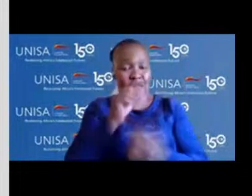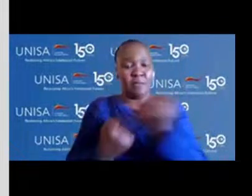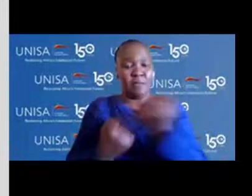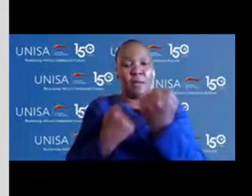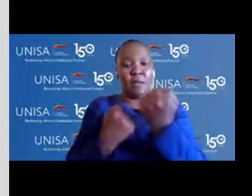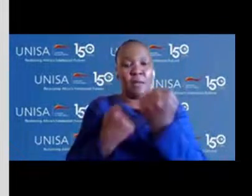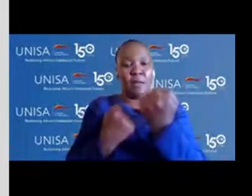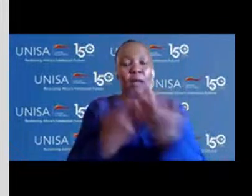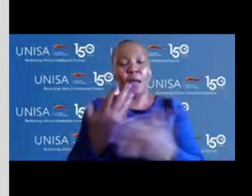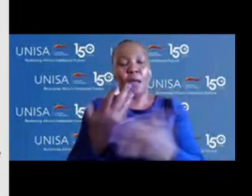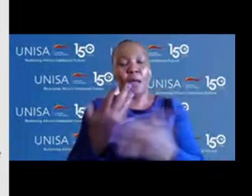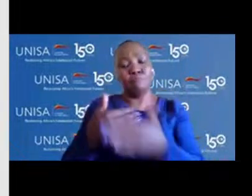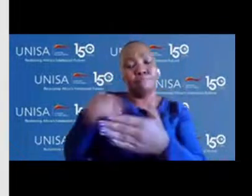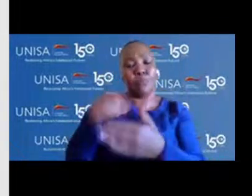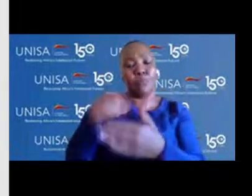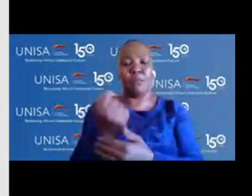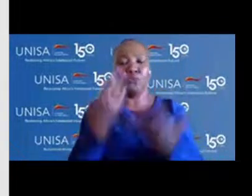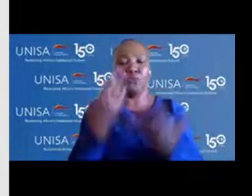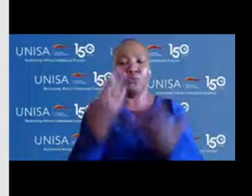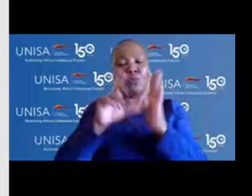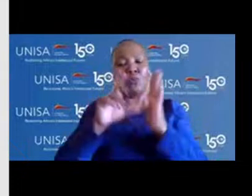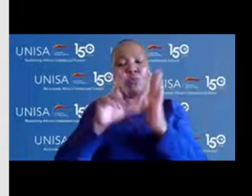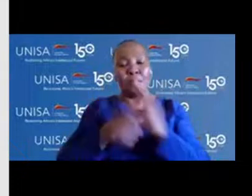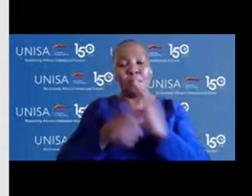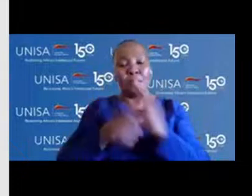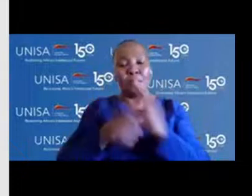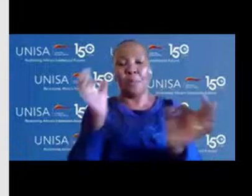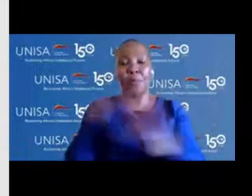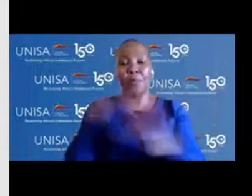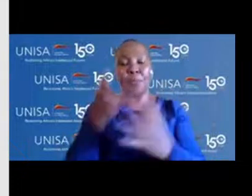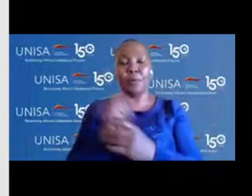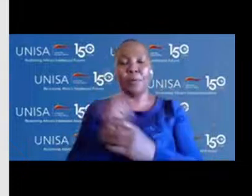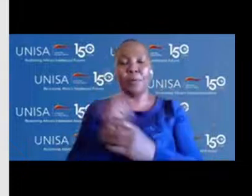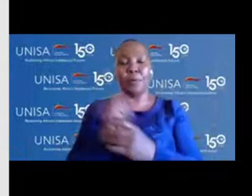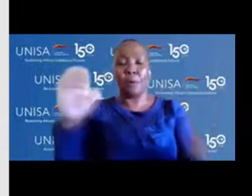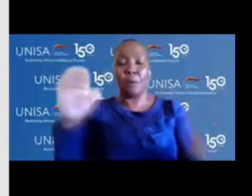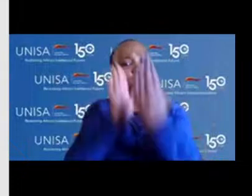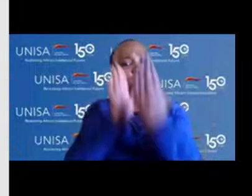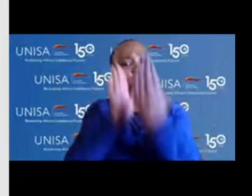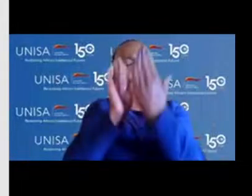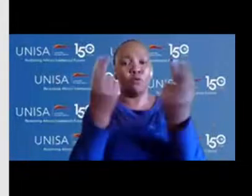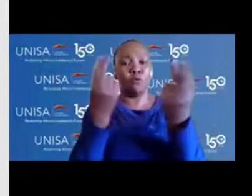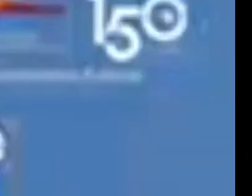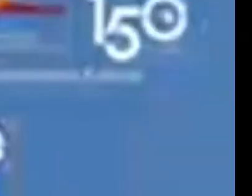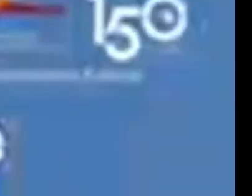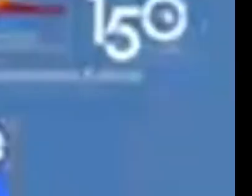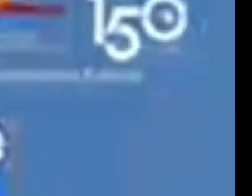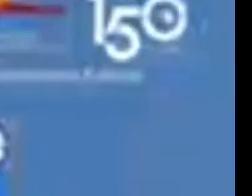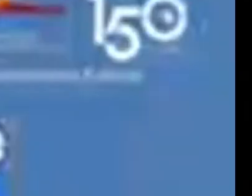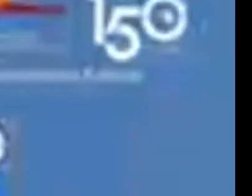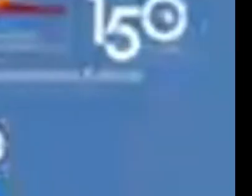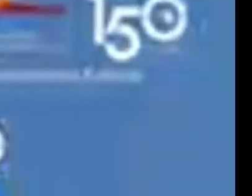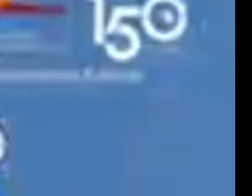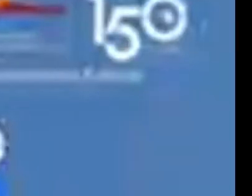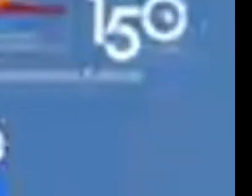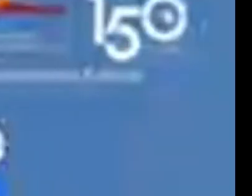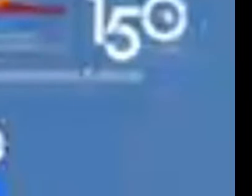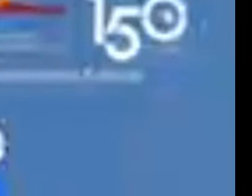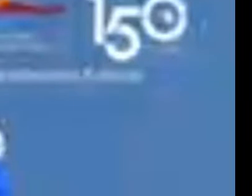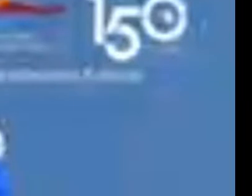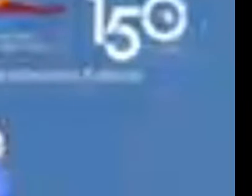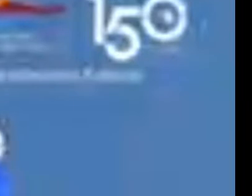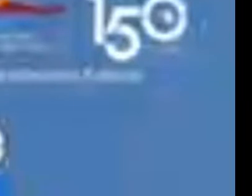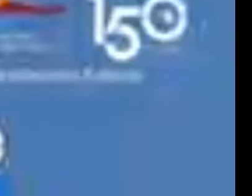we had students without disabilities who approached the university and said, then I require special